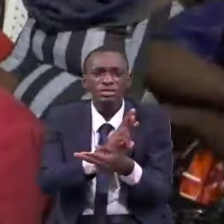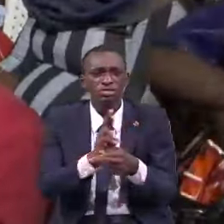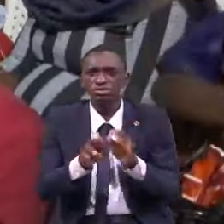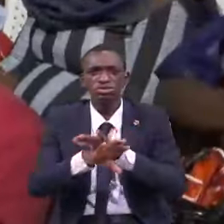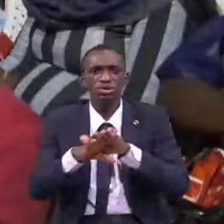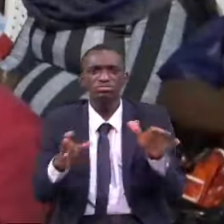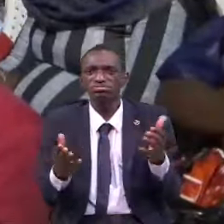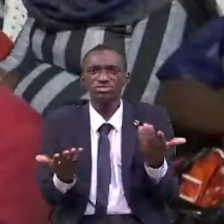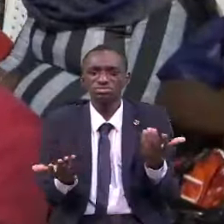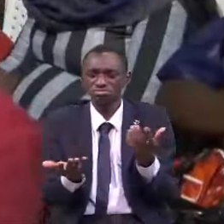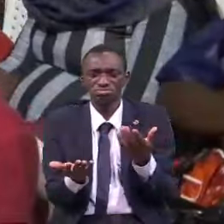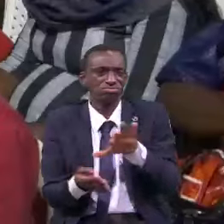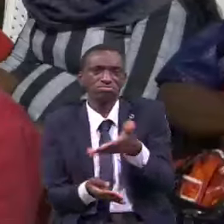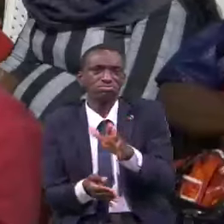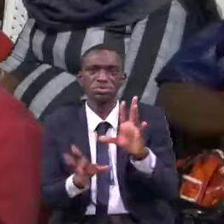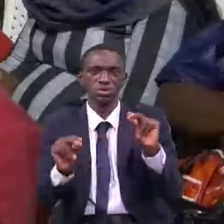Honest, stand up.